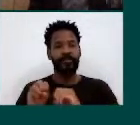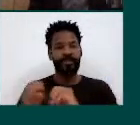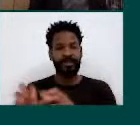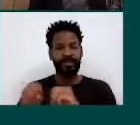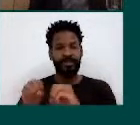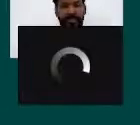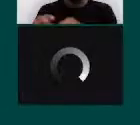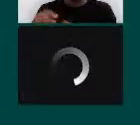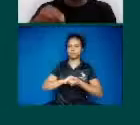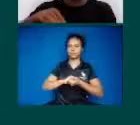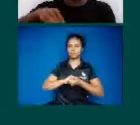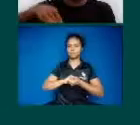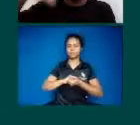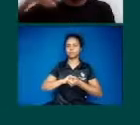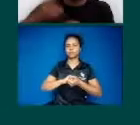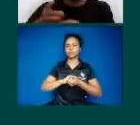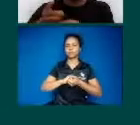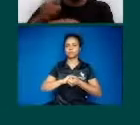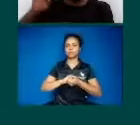of post-graduation.